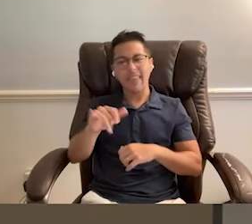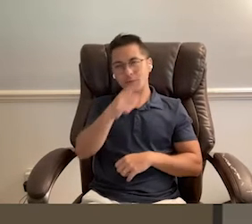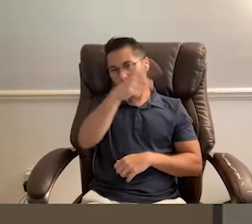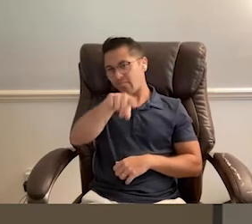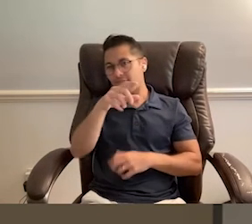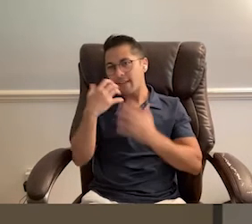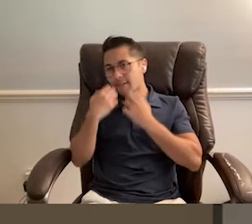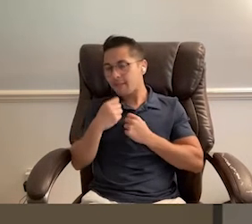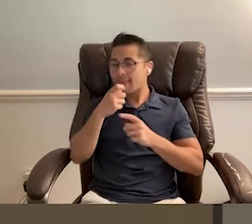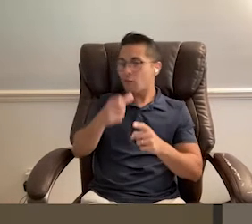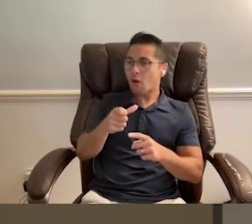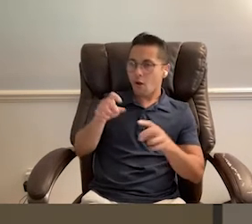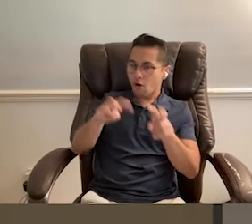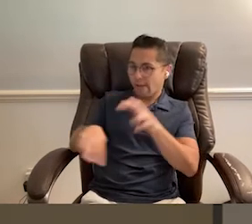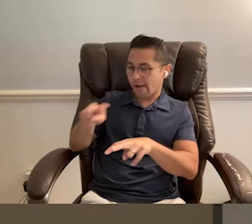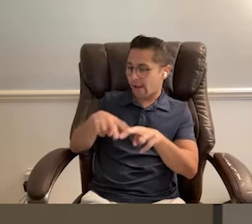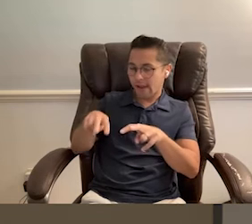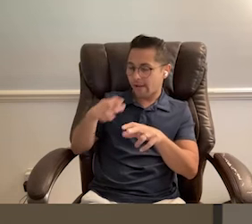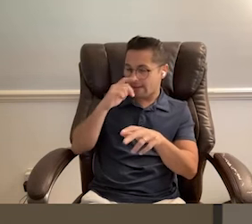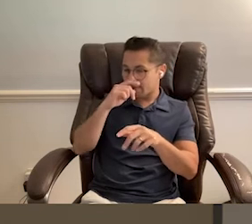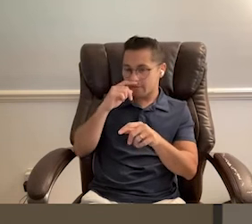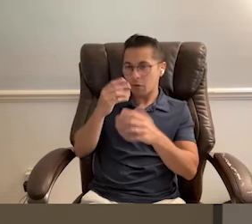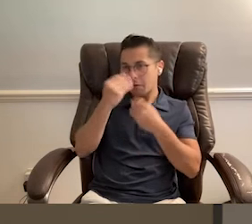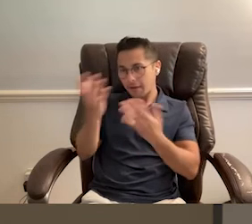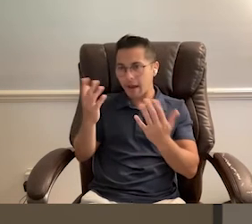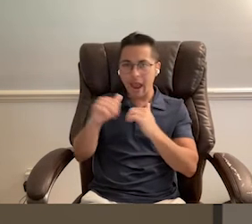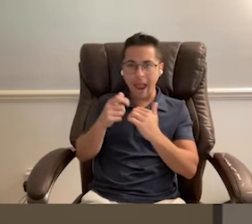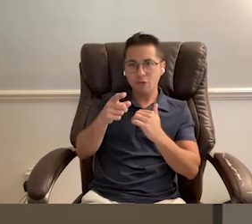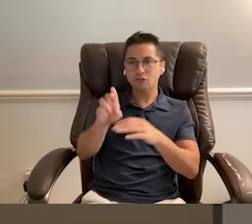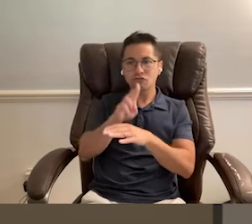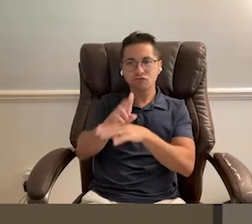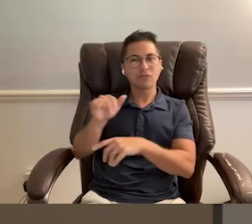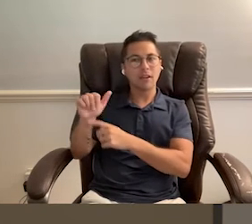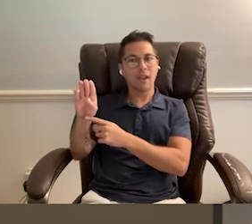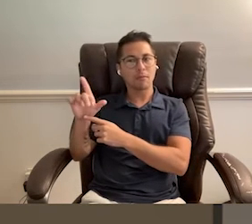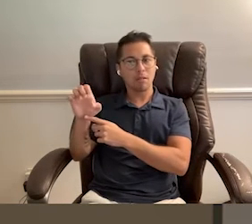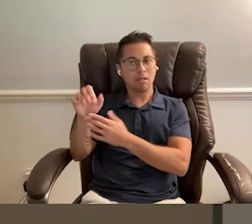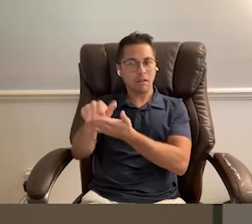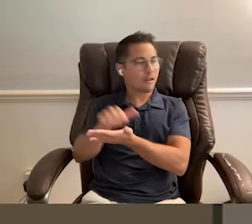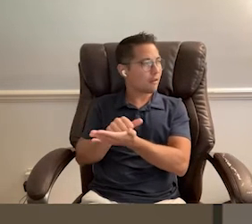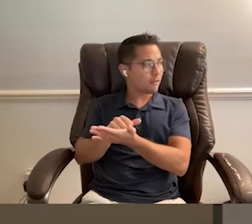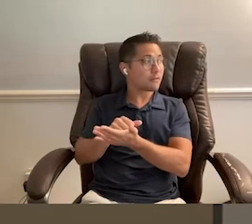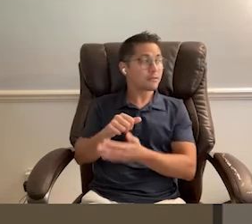at, they don't care how you're using your ABLE account for the most part. It's only people on SSI.